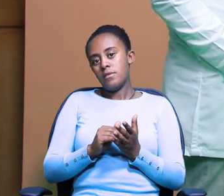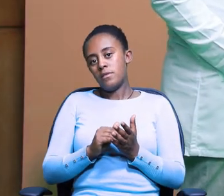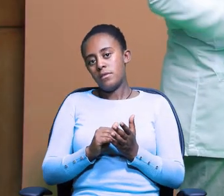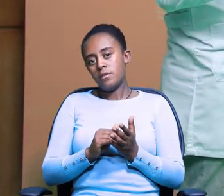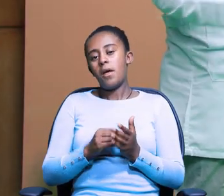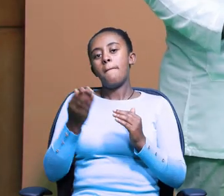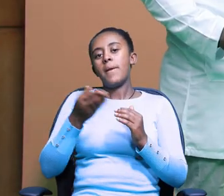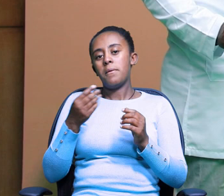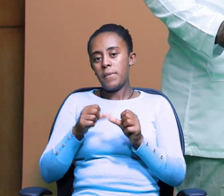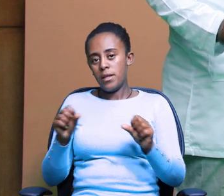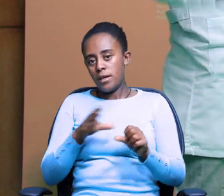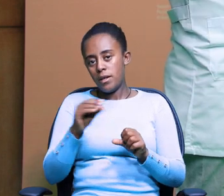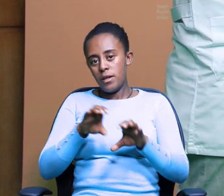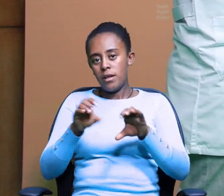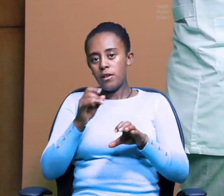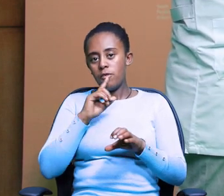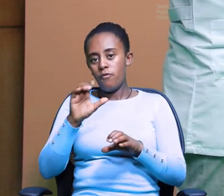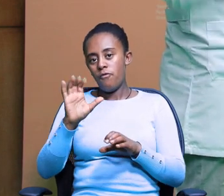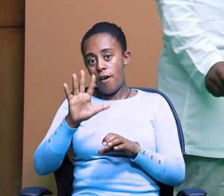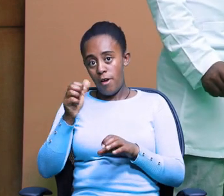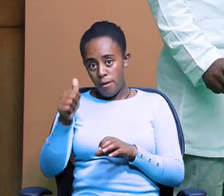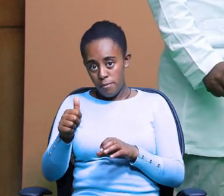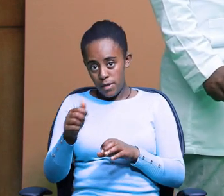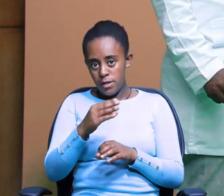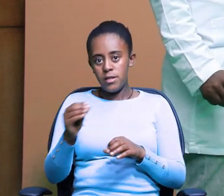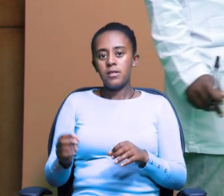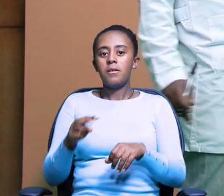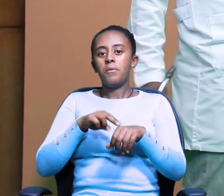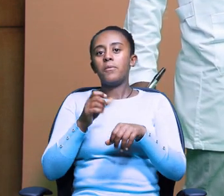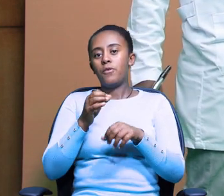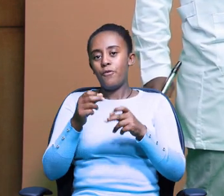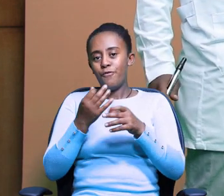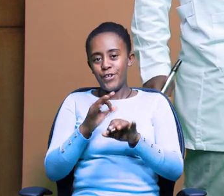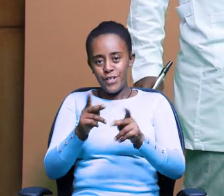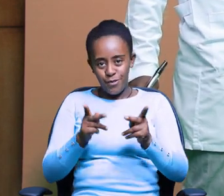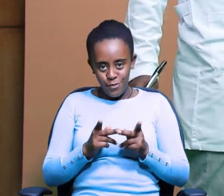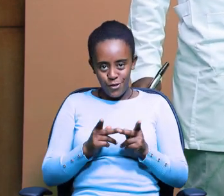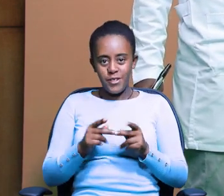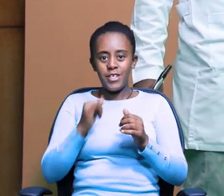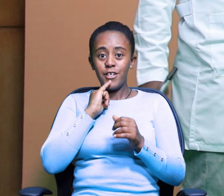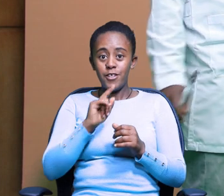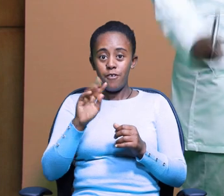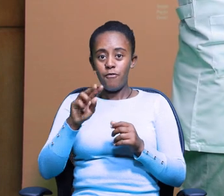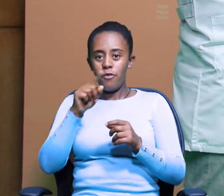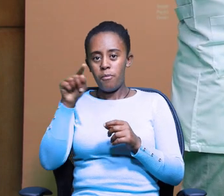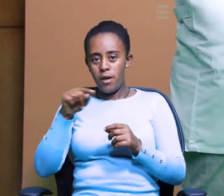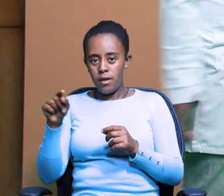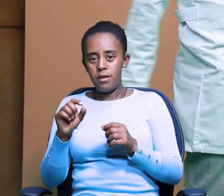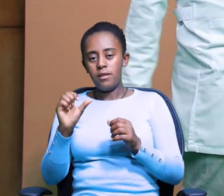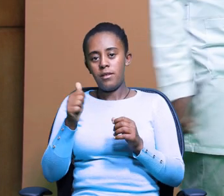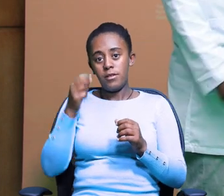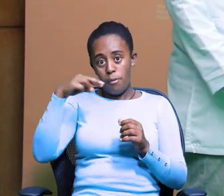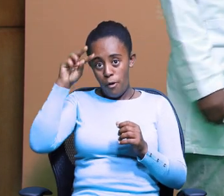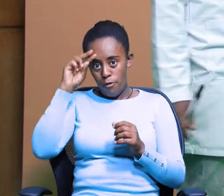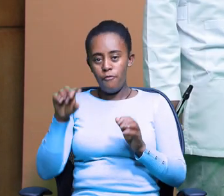turns per meter and a current of 5 ampere. The permittivity of free space is 4 pi times 10 to the power of